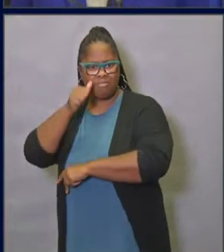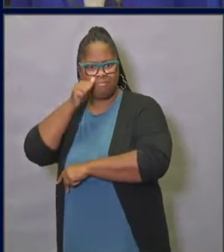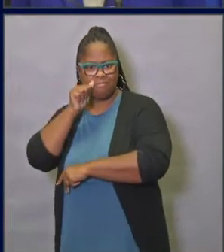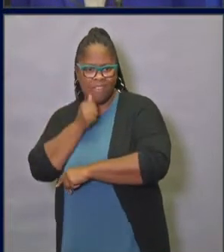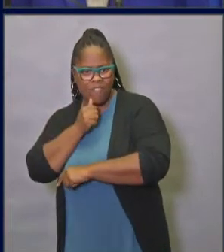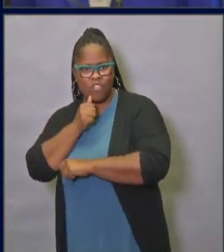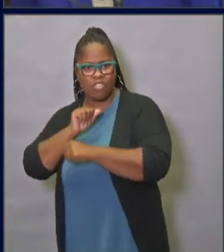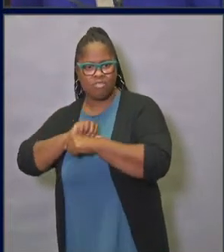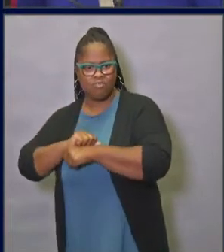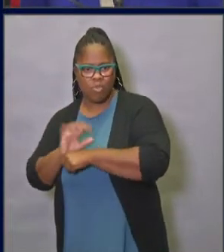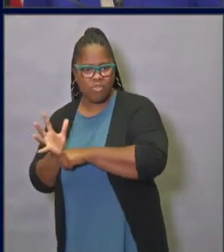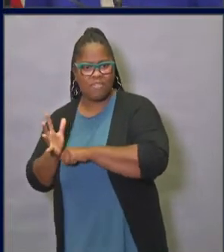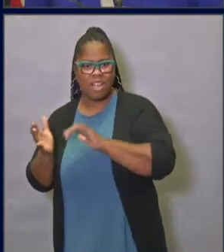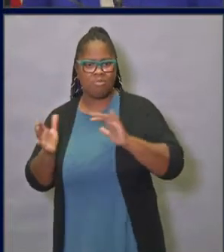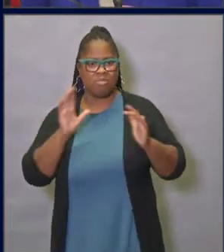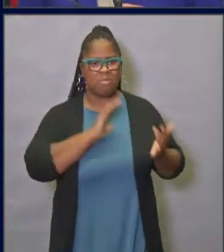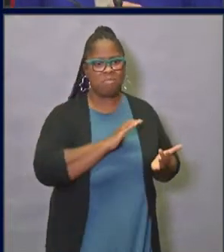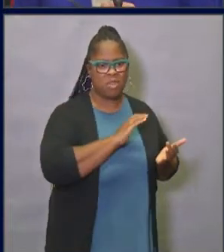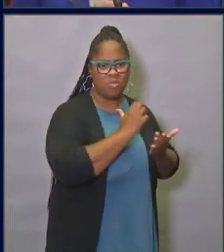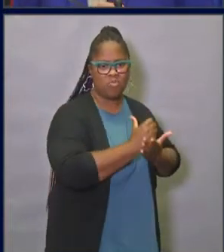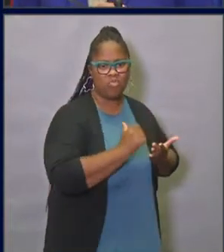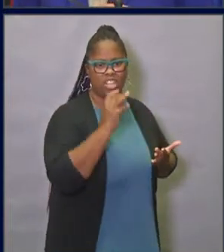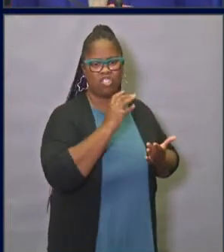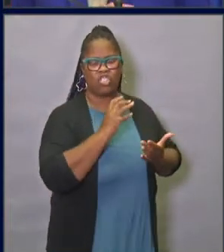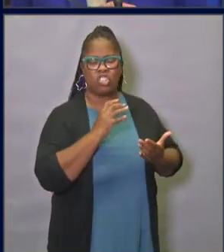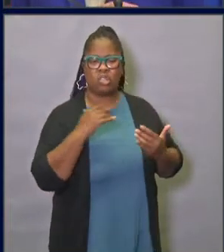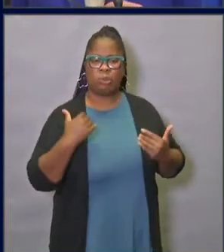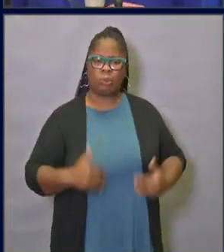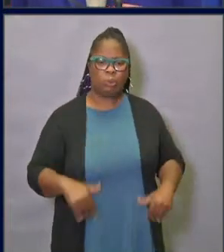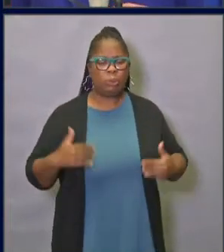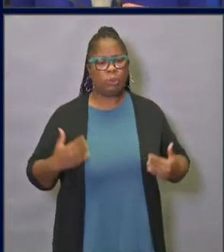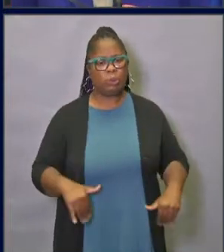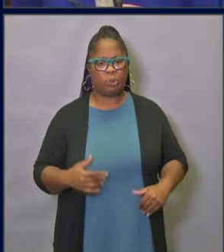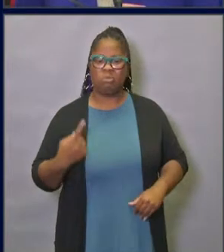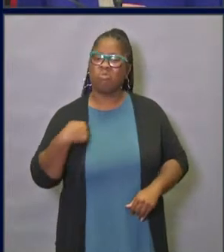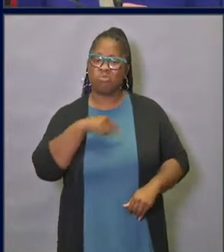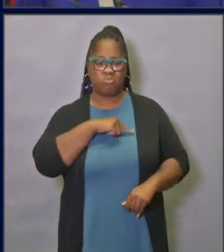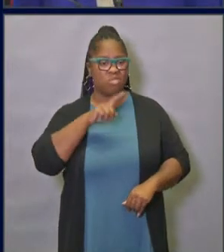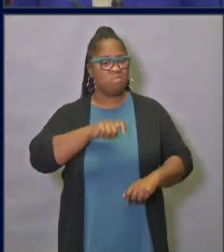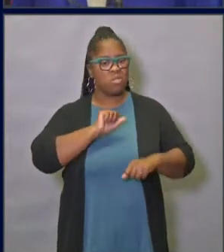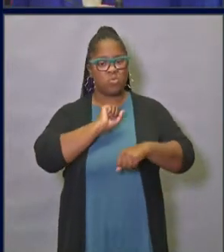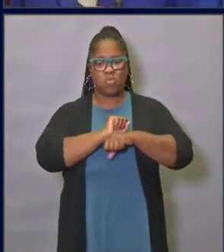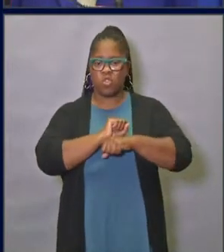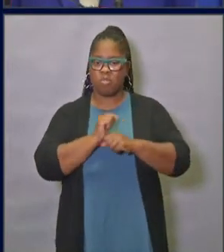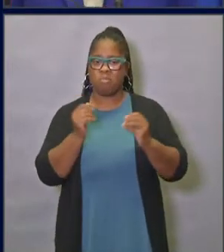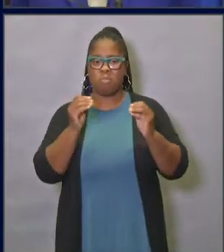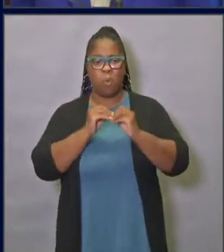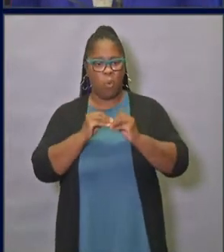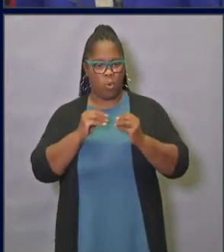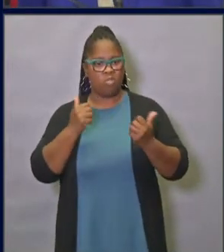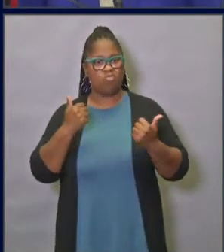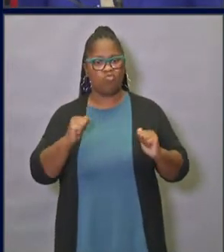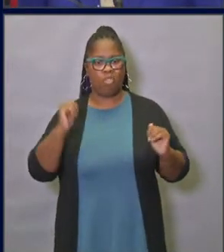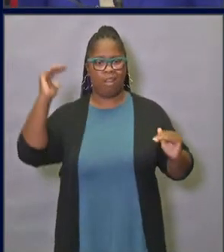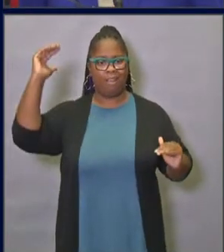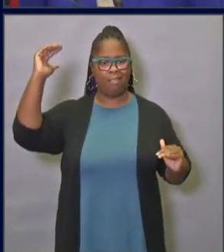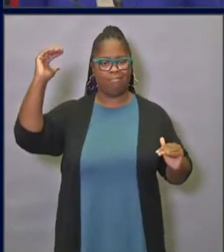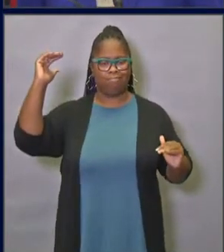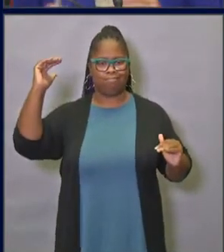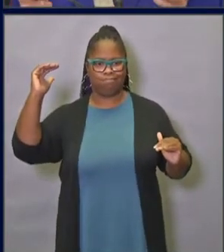lower rates of poverty. So there is still a lot of work that needs to be done to close the gaps. And this work